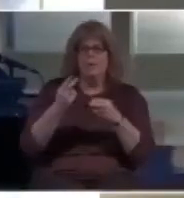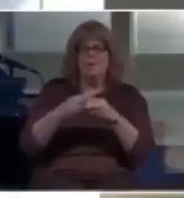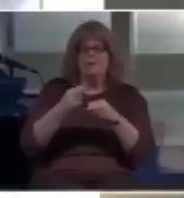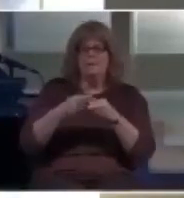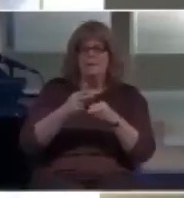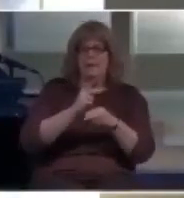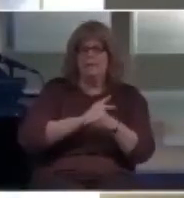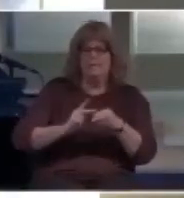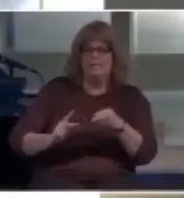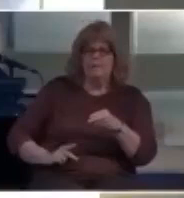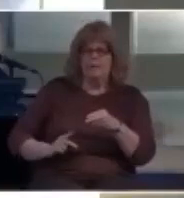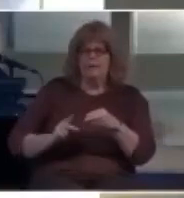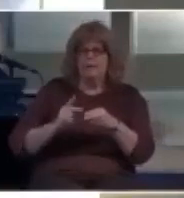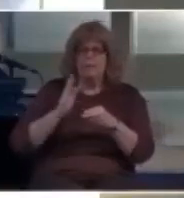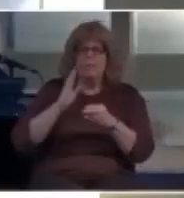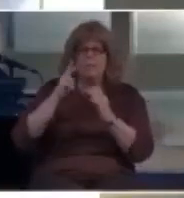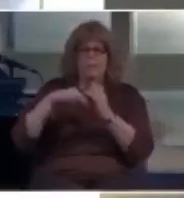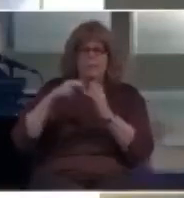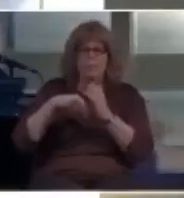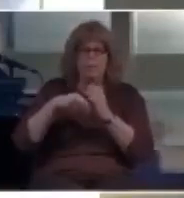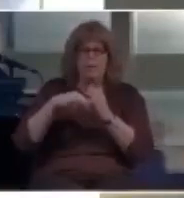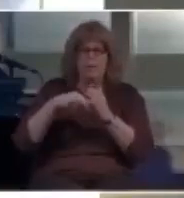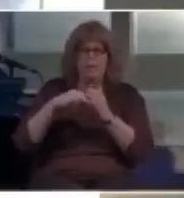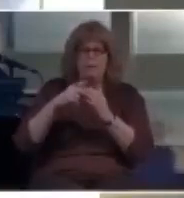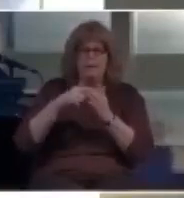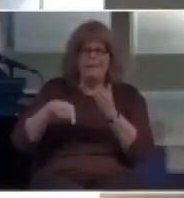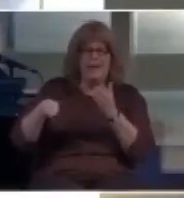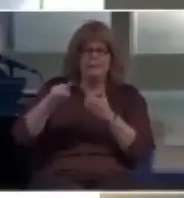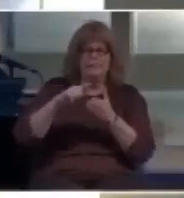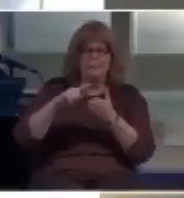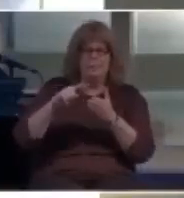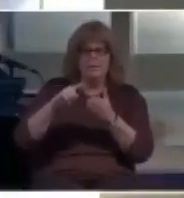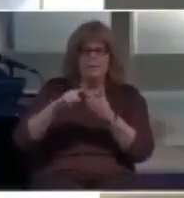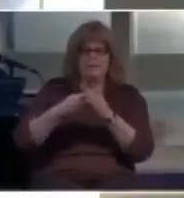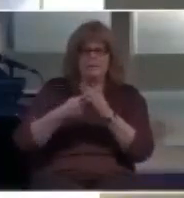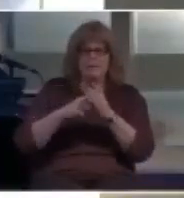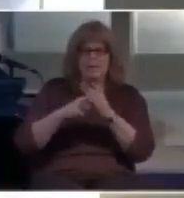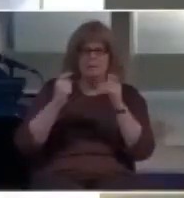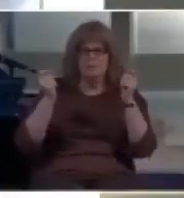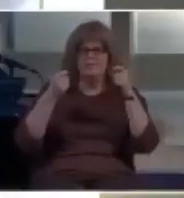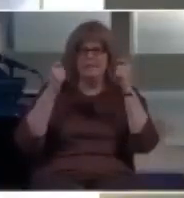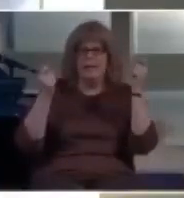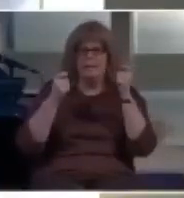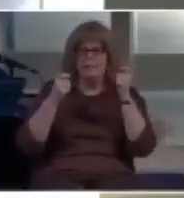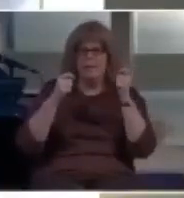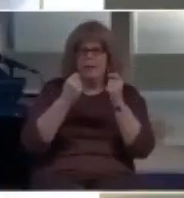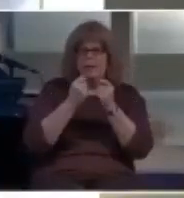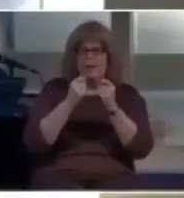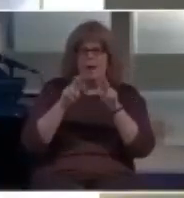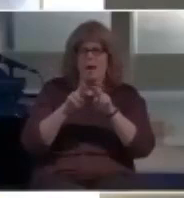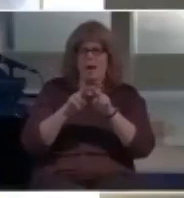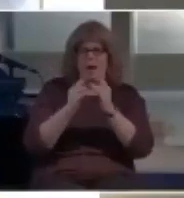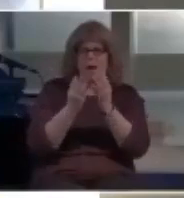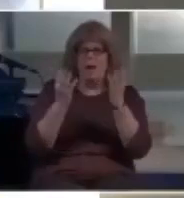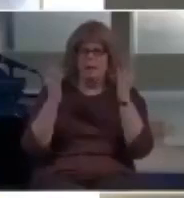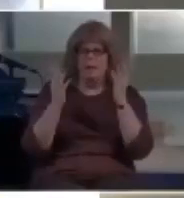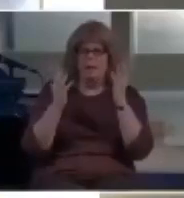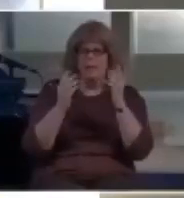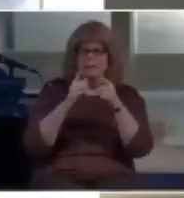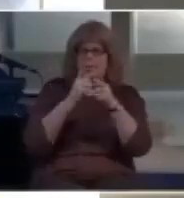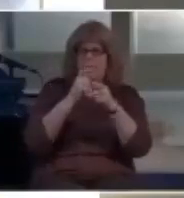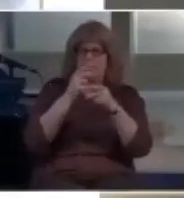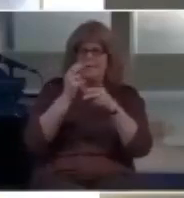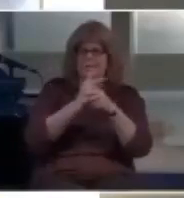king we're going to be reading about next week as we begin to celebrate Hanukkah? Who was